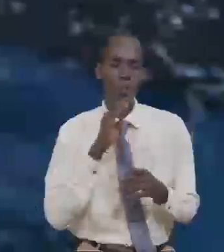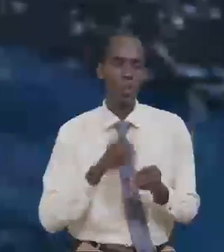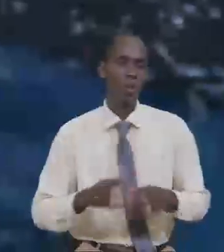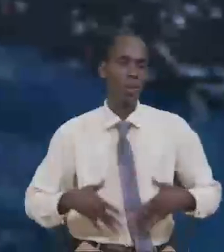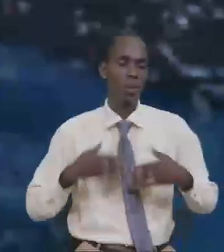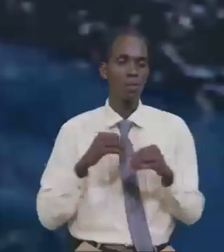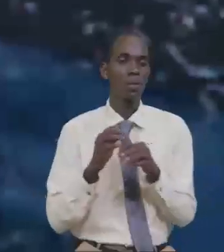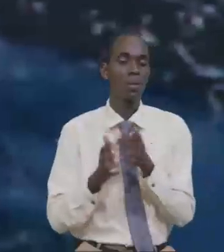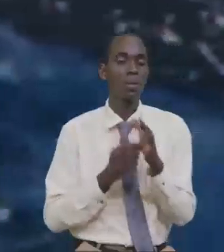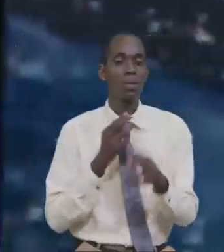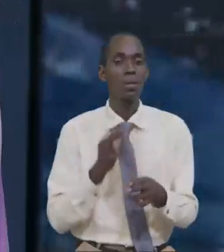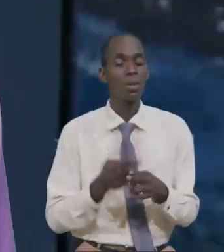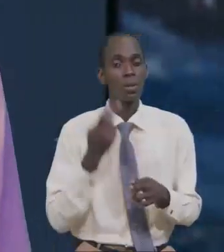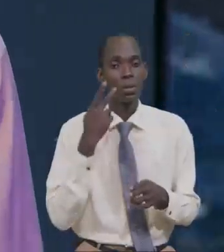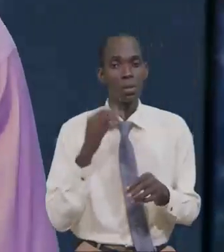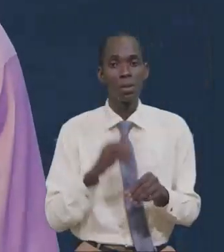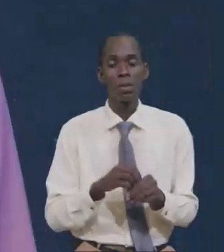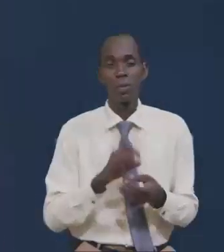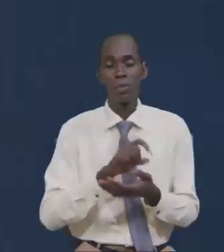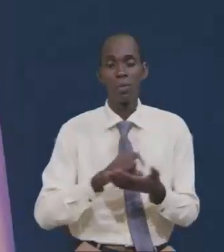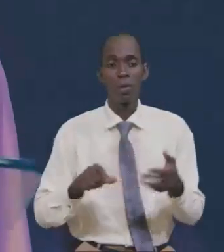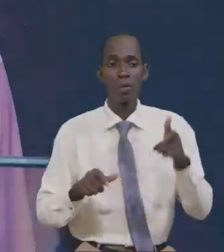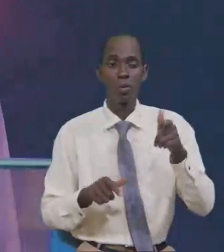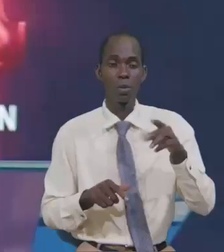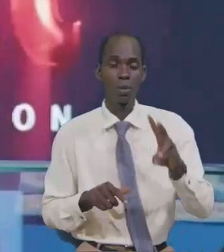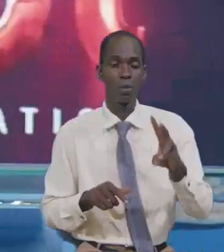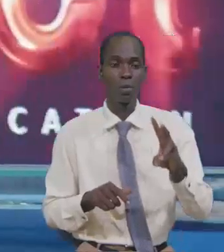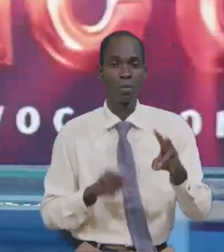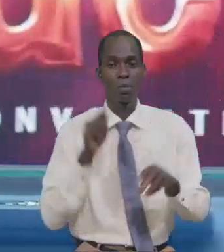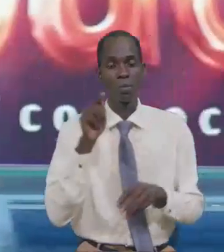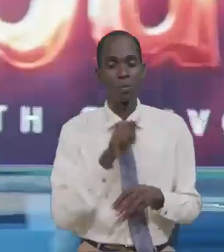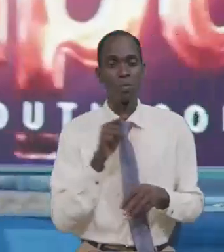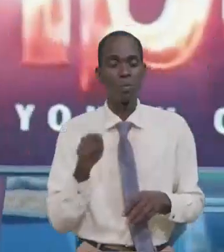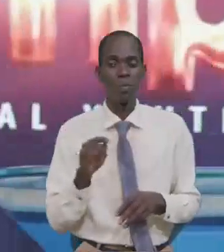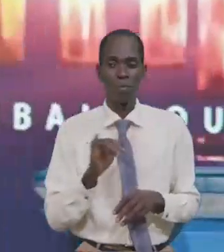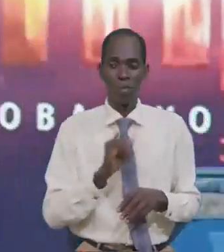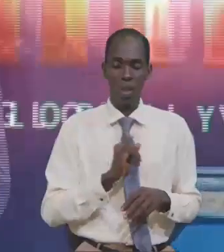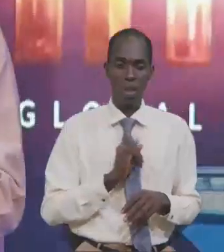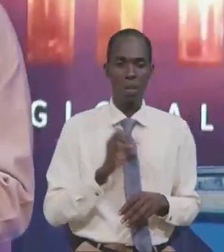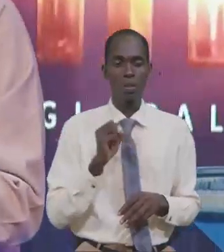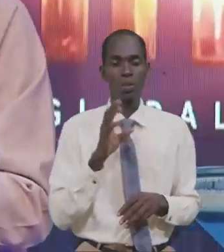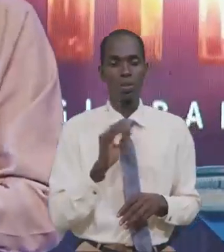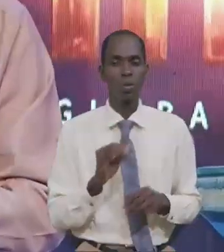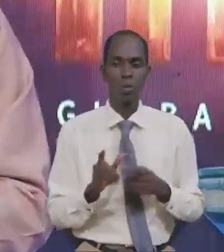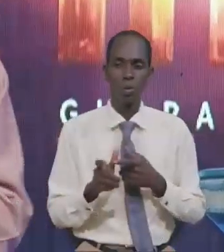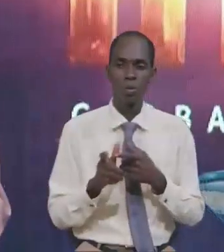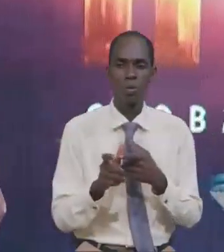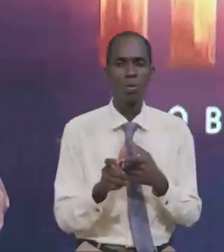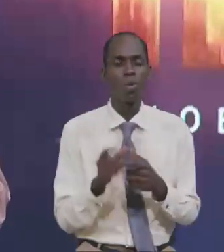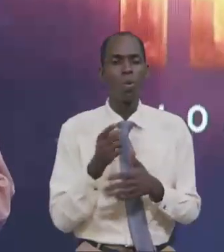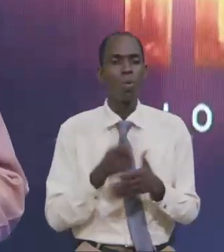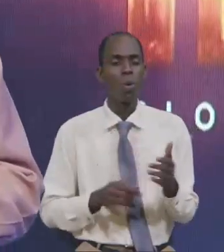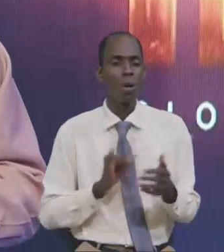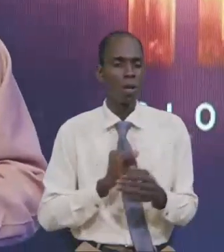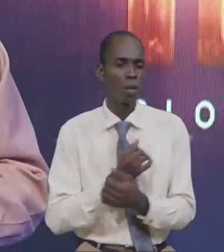run. What I love about the Apostle Paul is he wasn't a preacher that will say, do